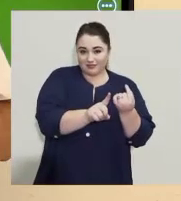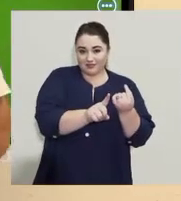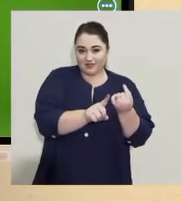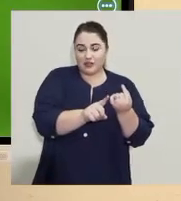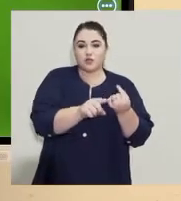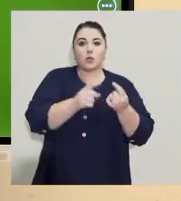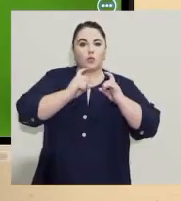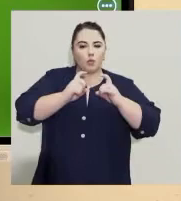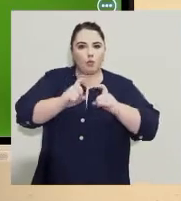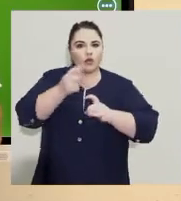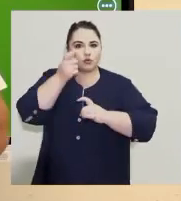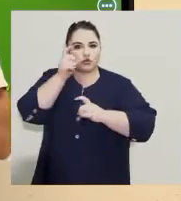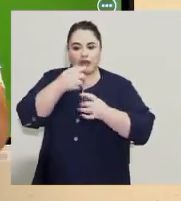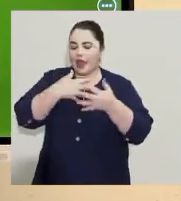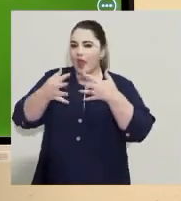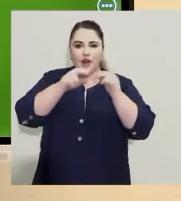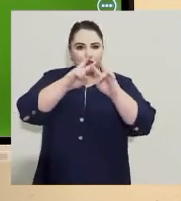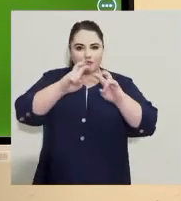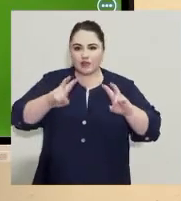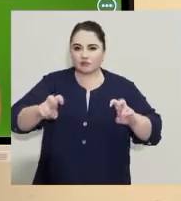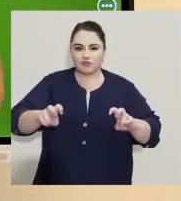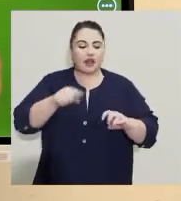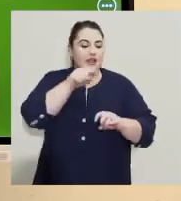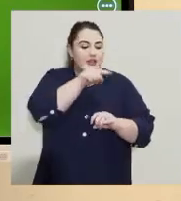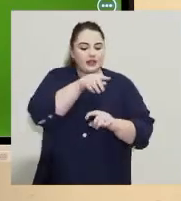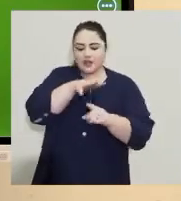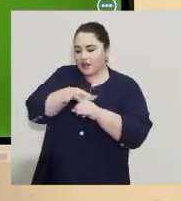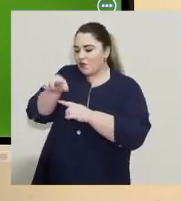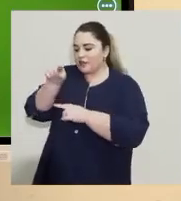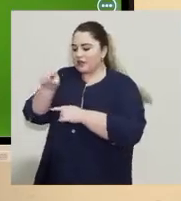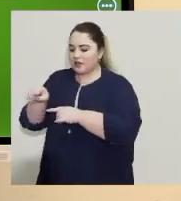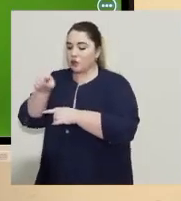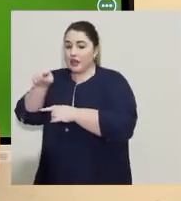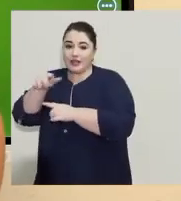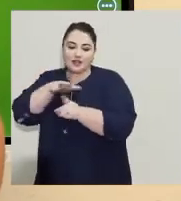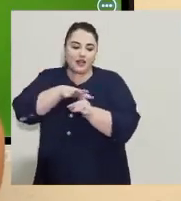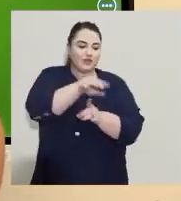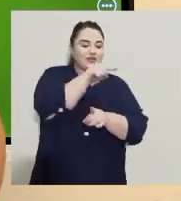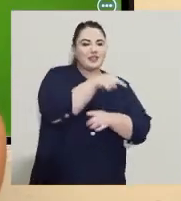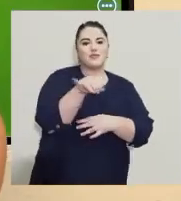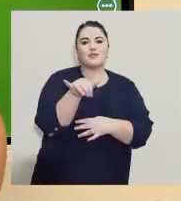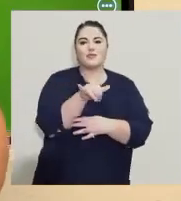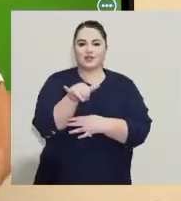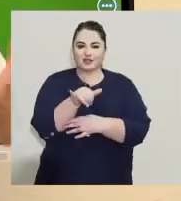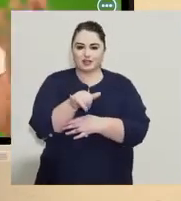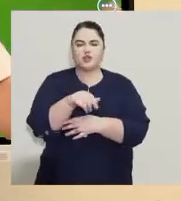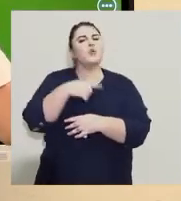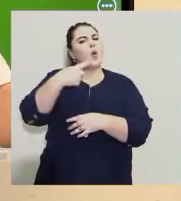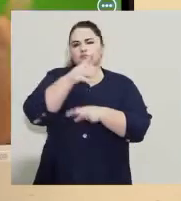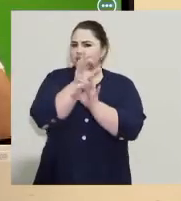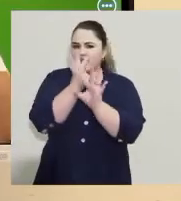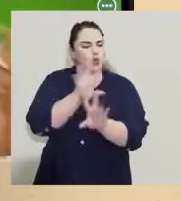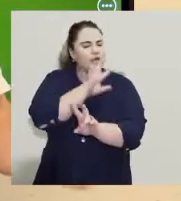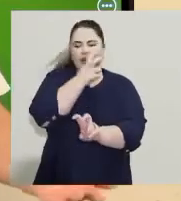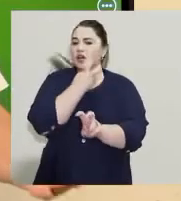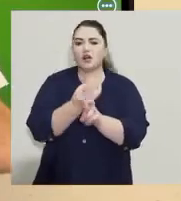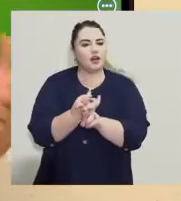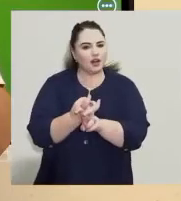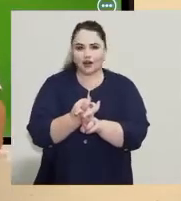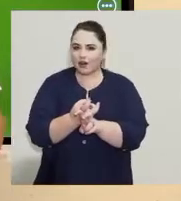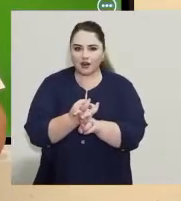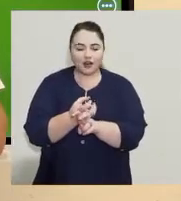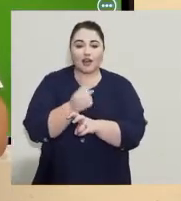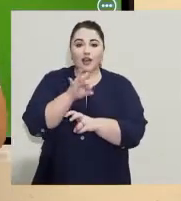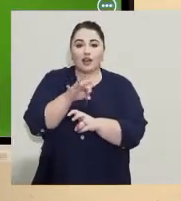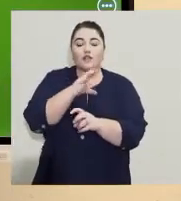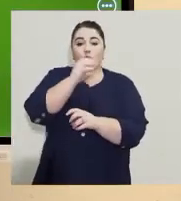quick in any investigation to spot what is causing what. It's obvious. It's always obvious. It's